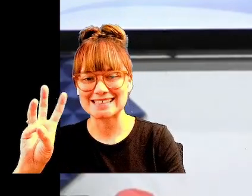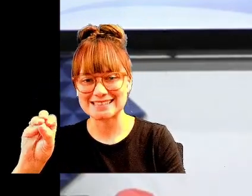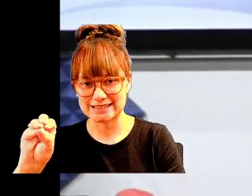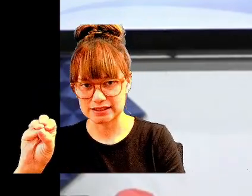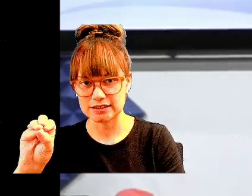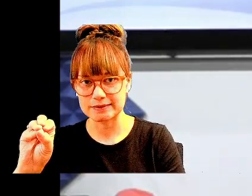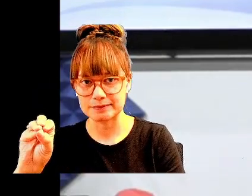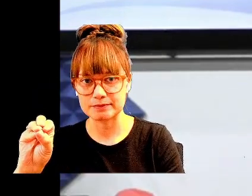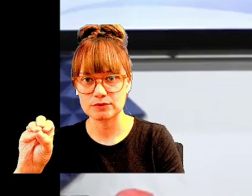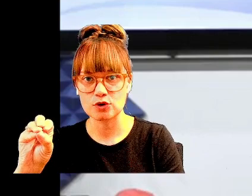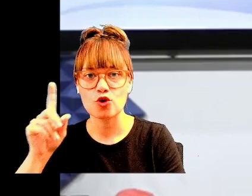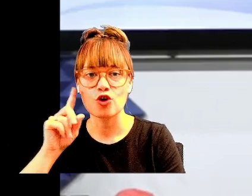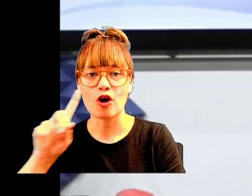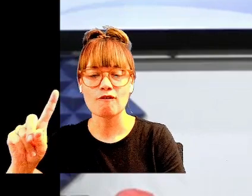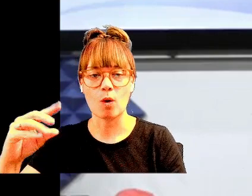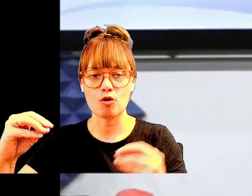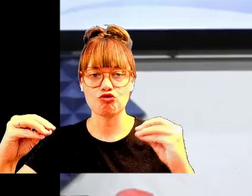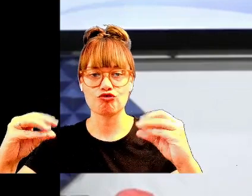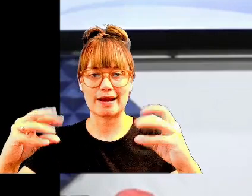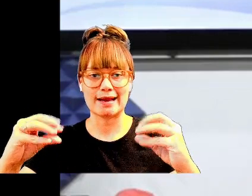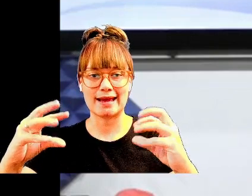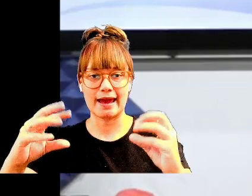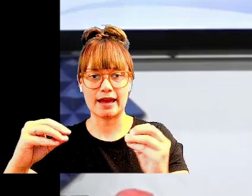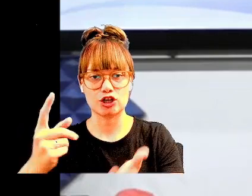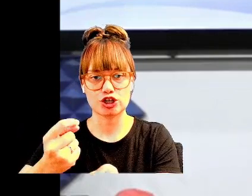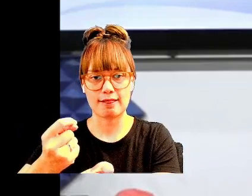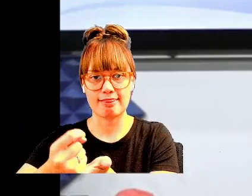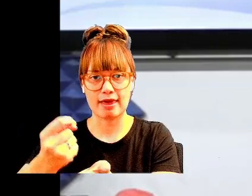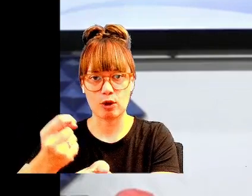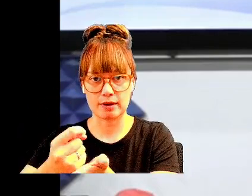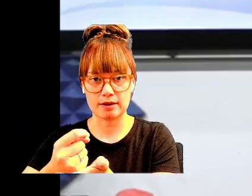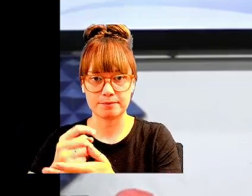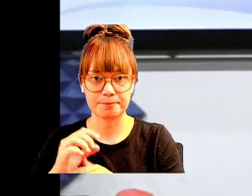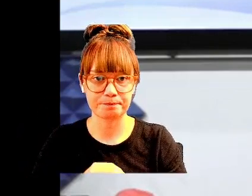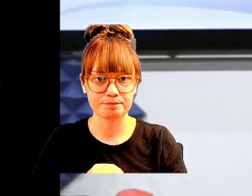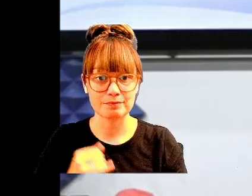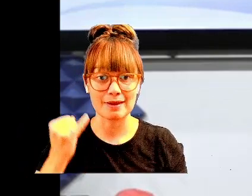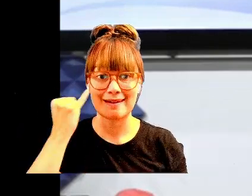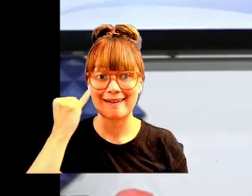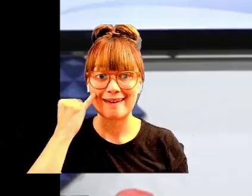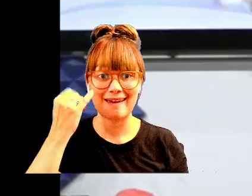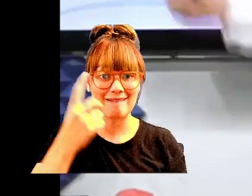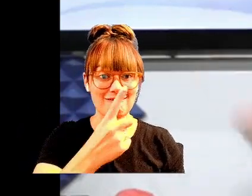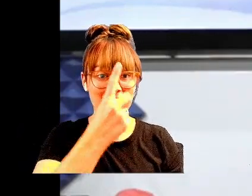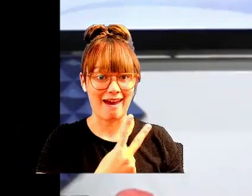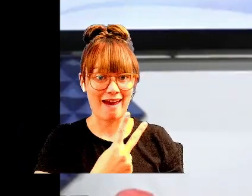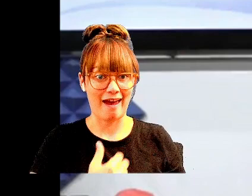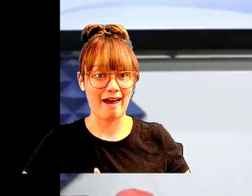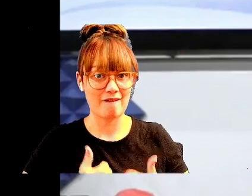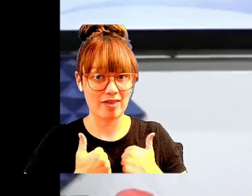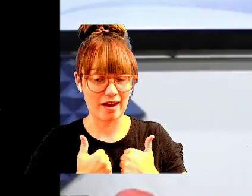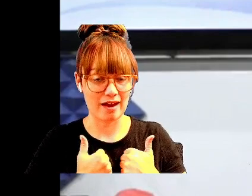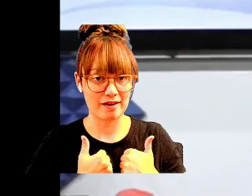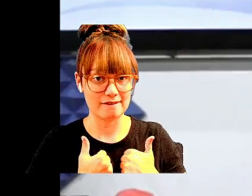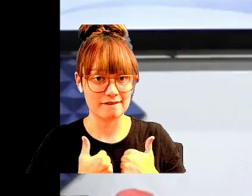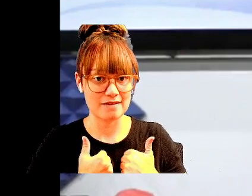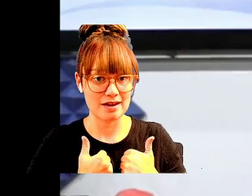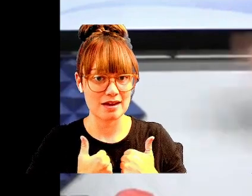in radiation therapy. If the half-life of cobalt-60 is 5.26